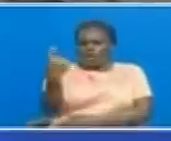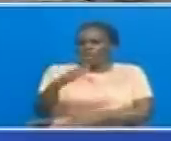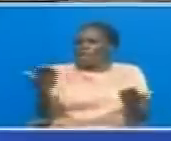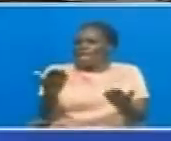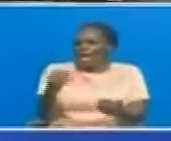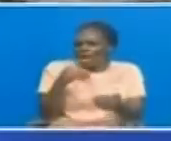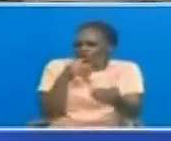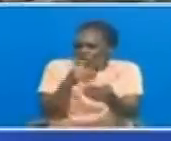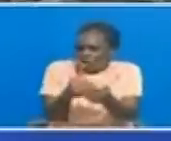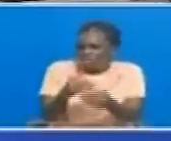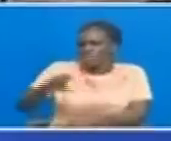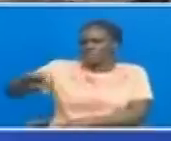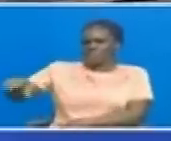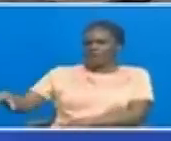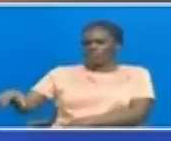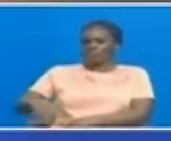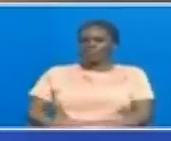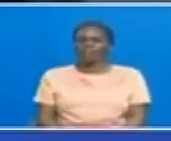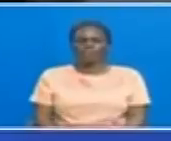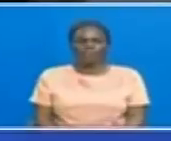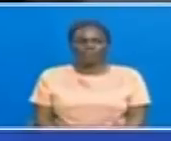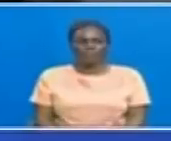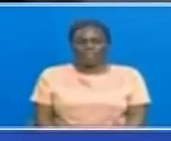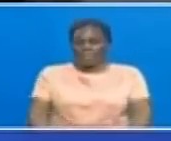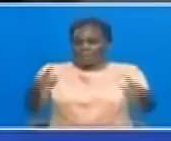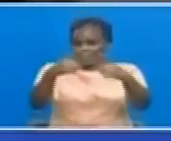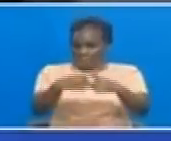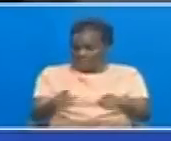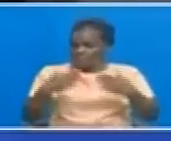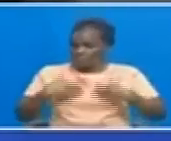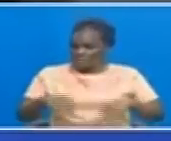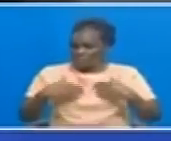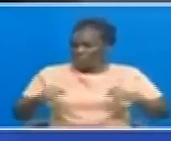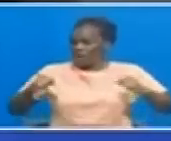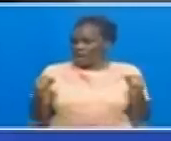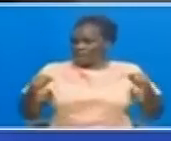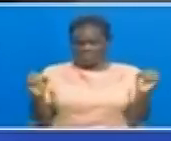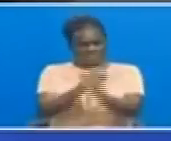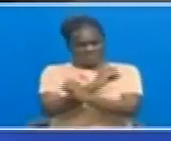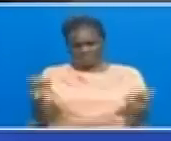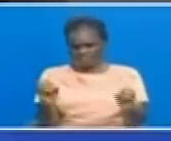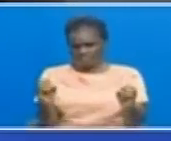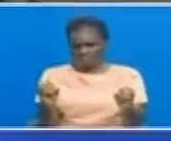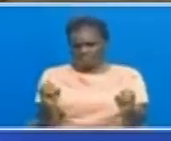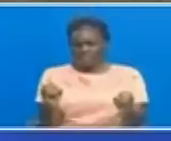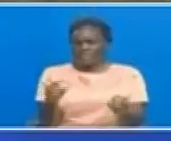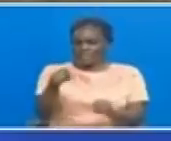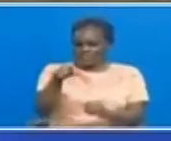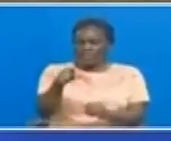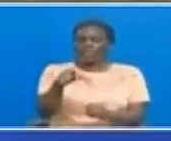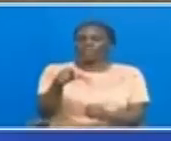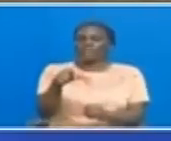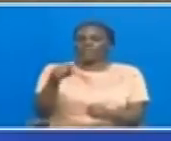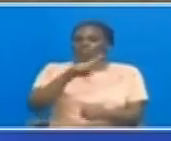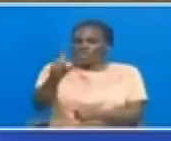located within close proximity to a capital city. But conservationists are not happy with the move. Calls against the deal have